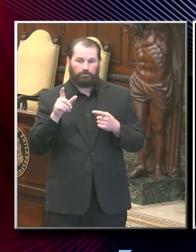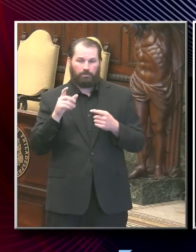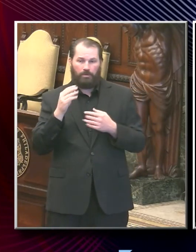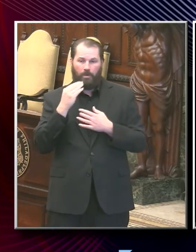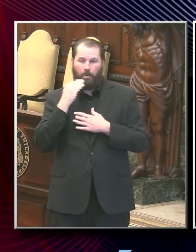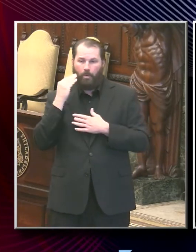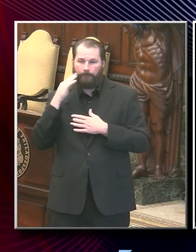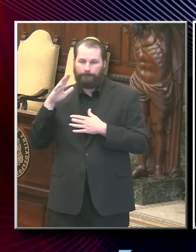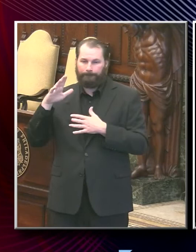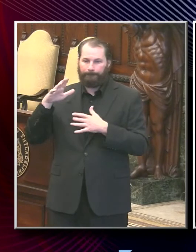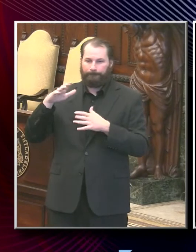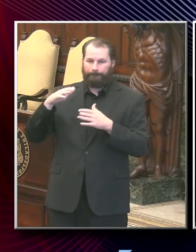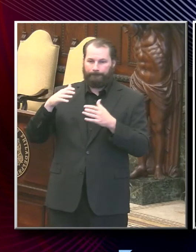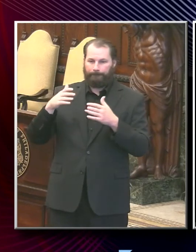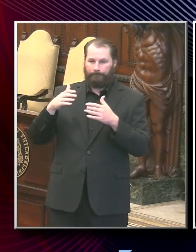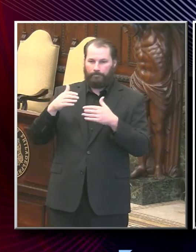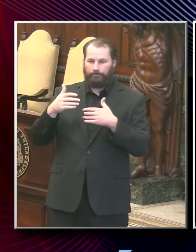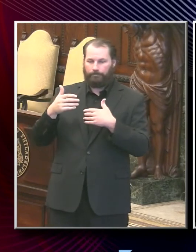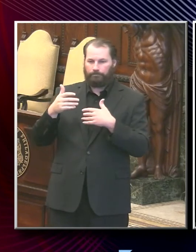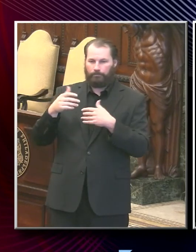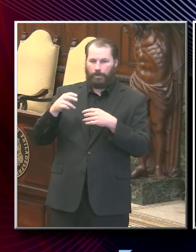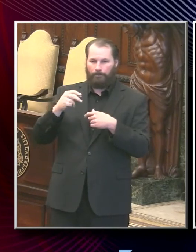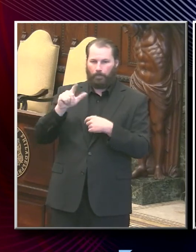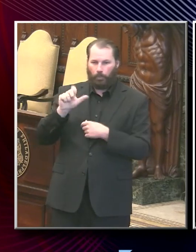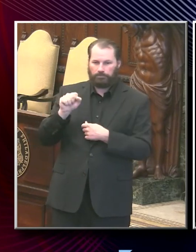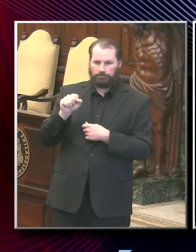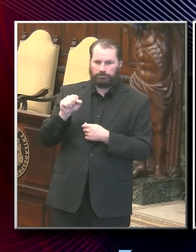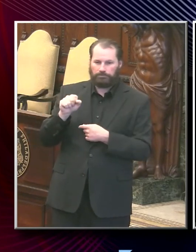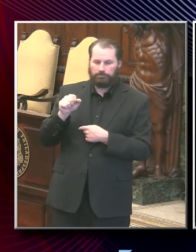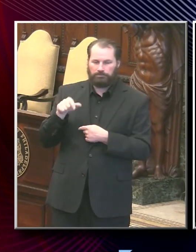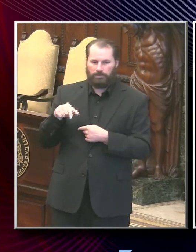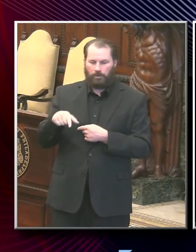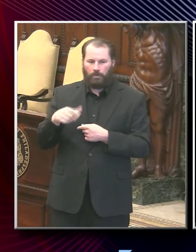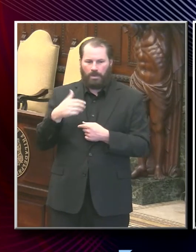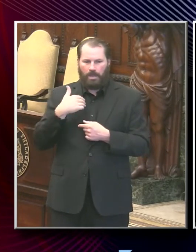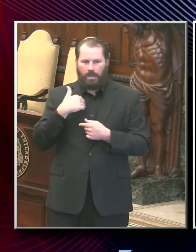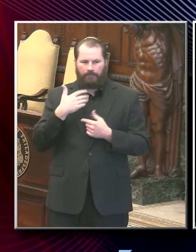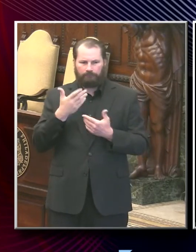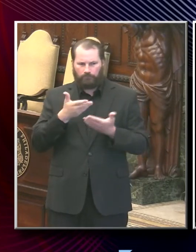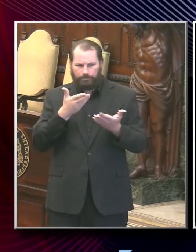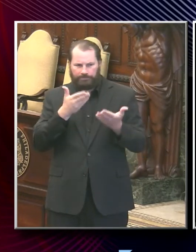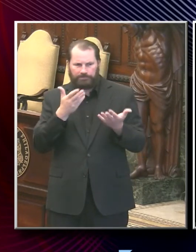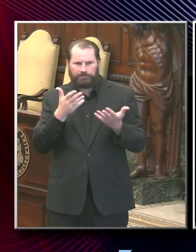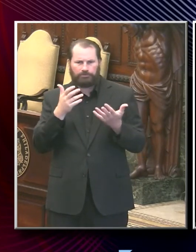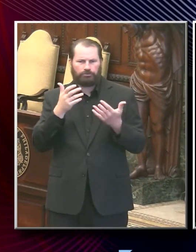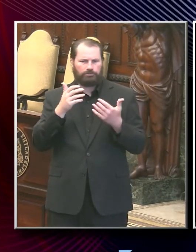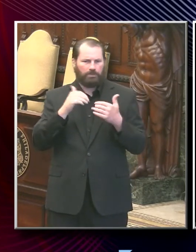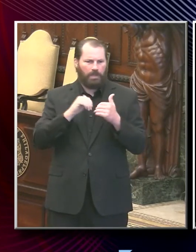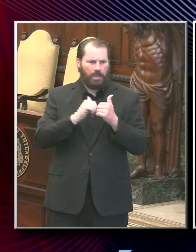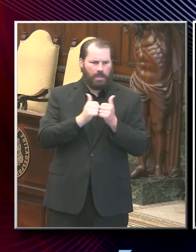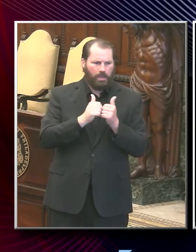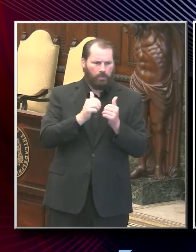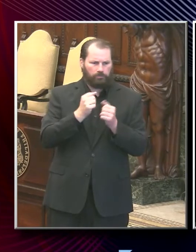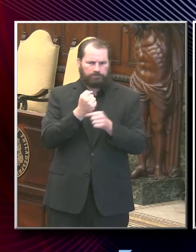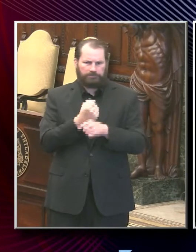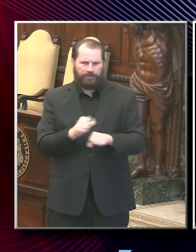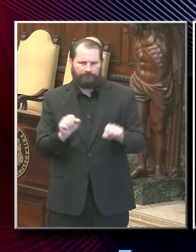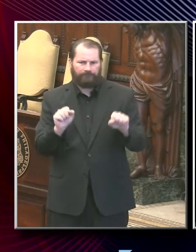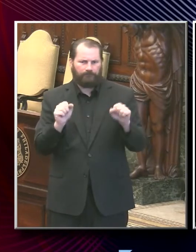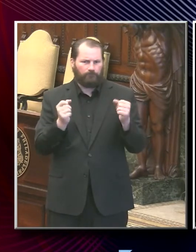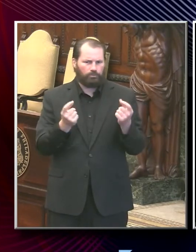the recommendations that you have on the website for following the safety-wise? Would that be considered structured